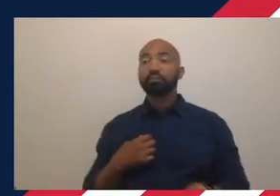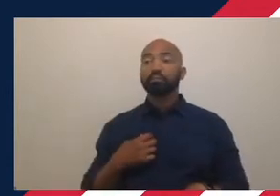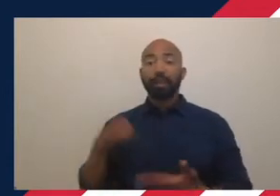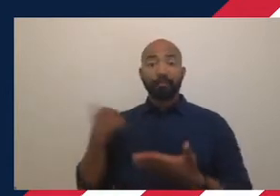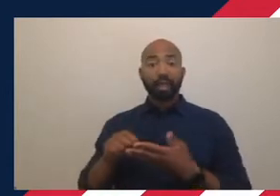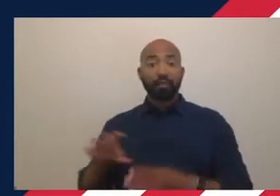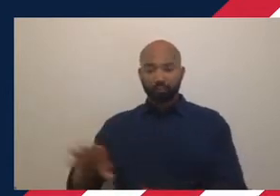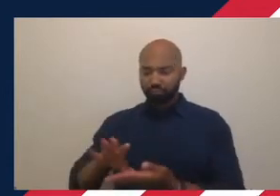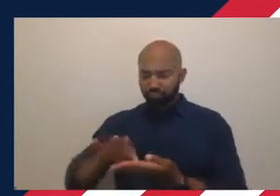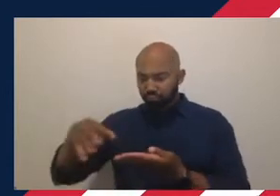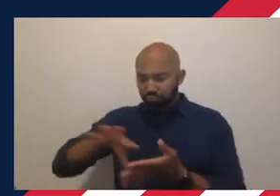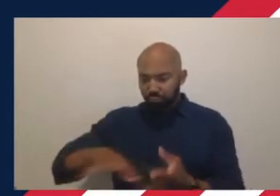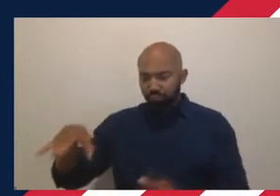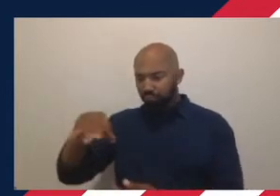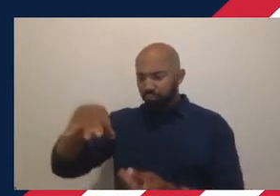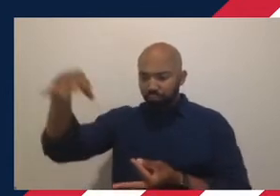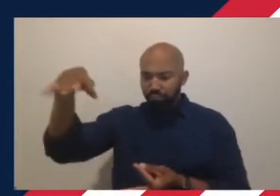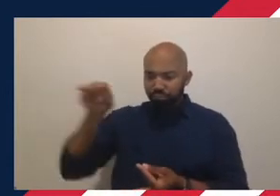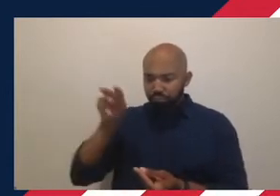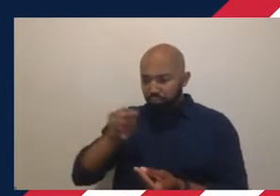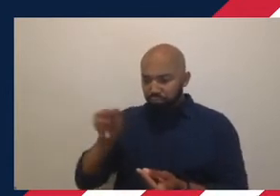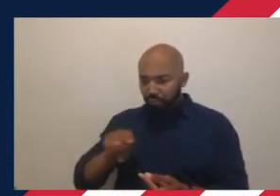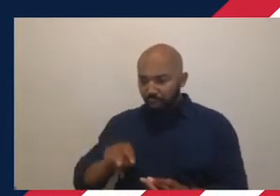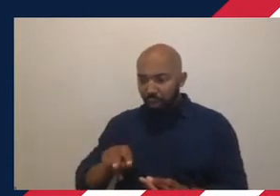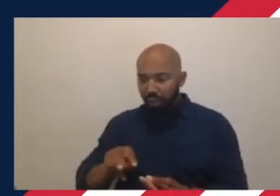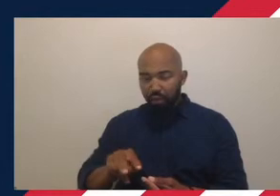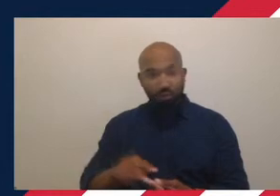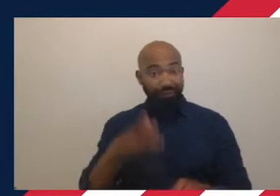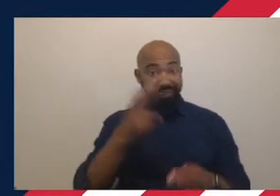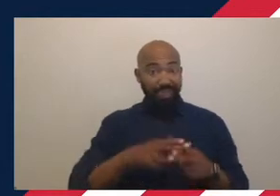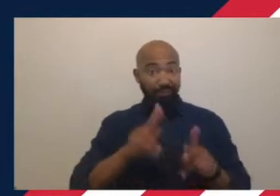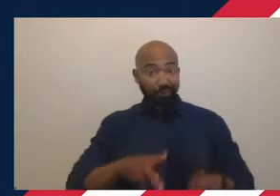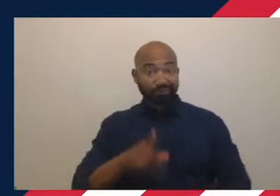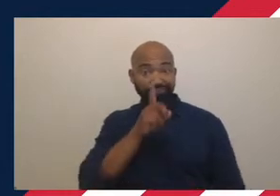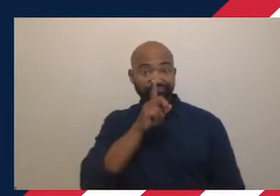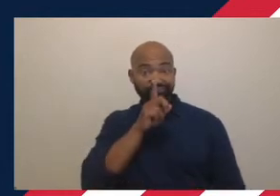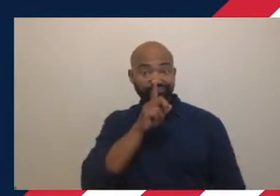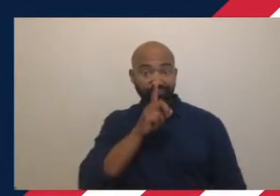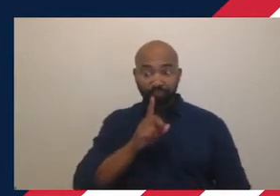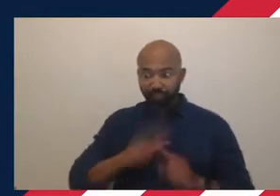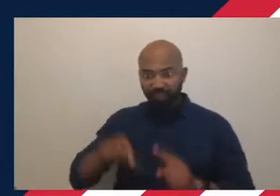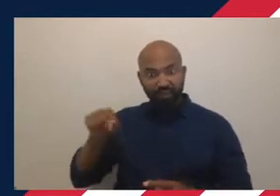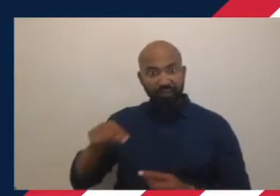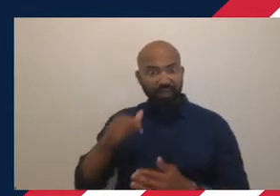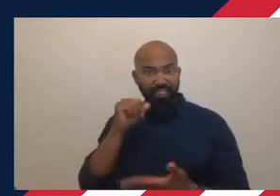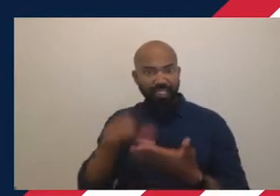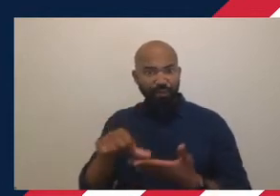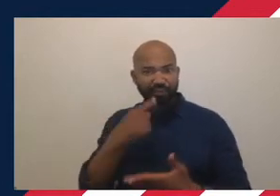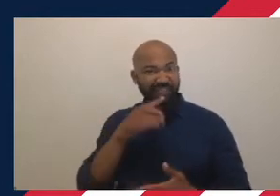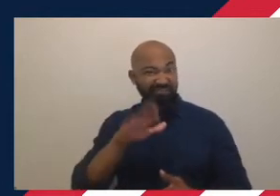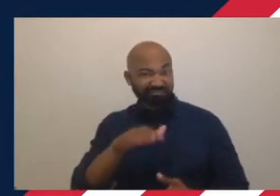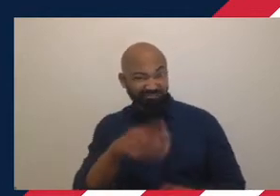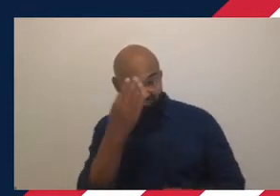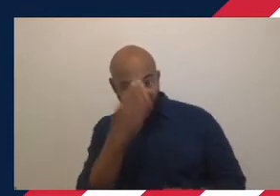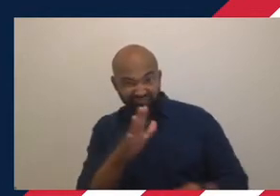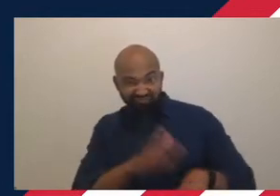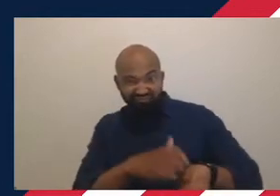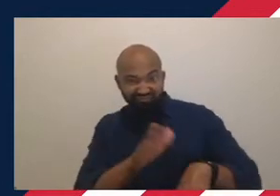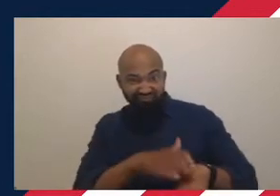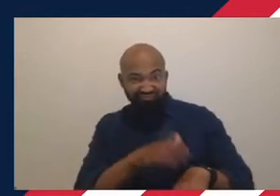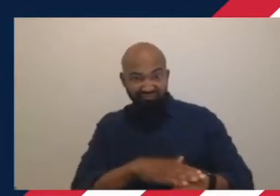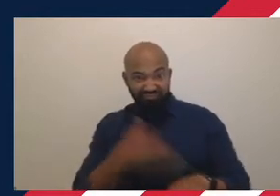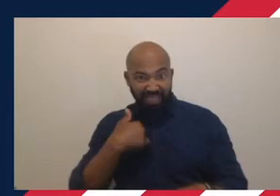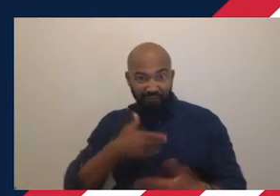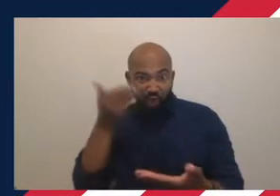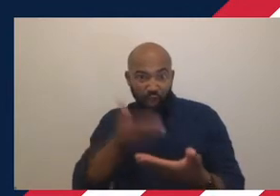not necessarily the name of the person, but they're told that they were in close contact for an exposed amount of time to someone